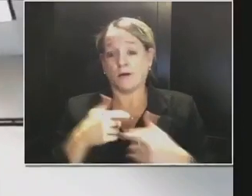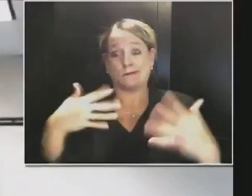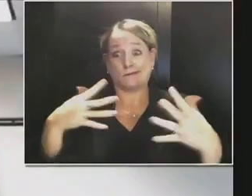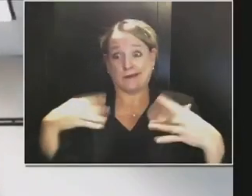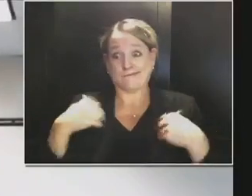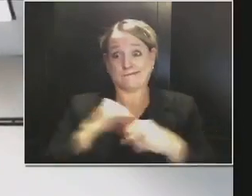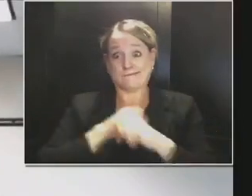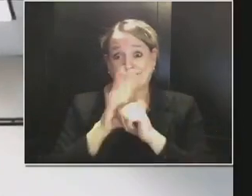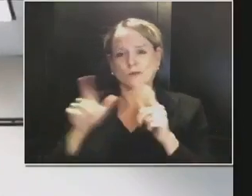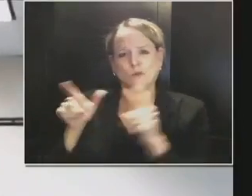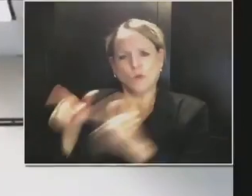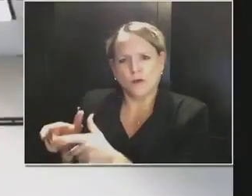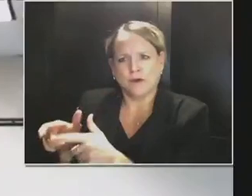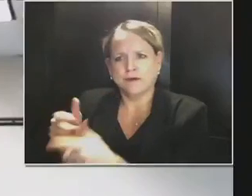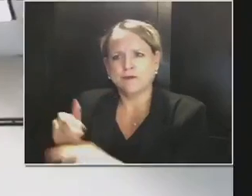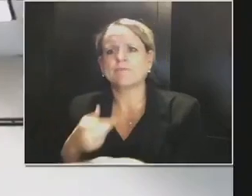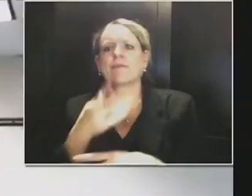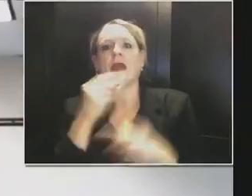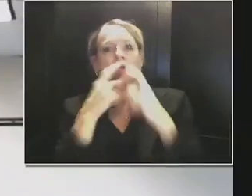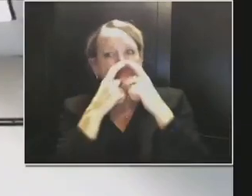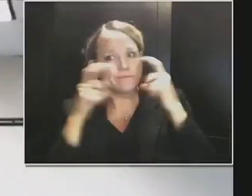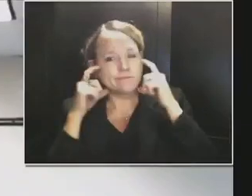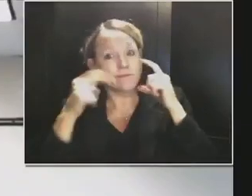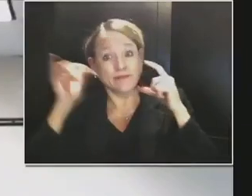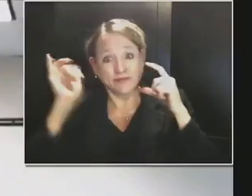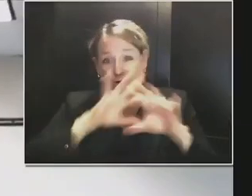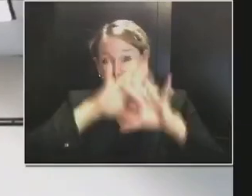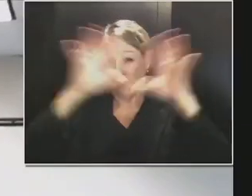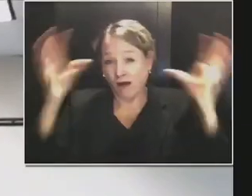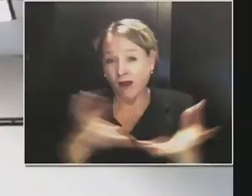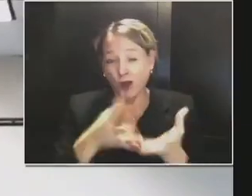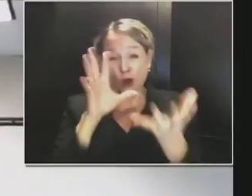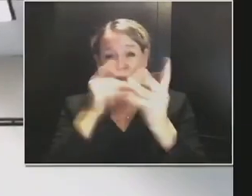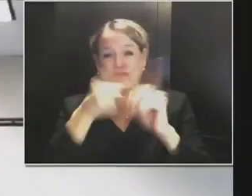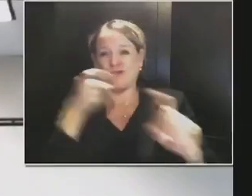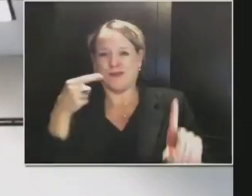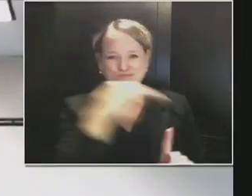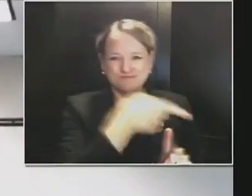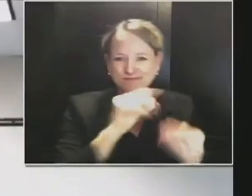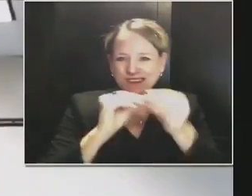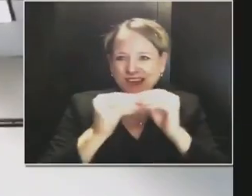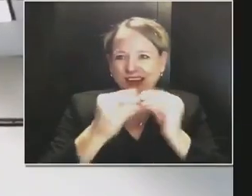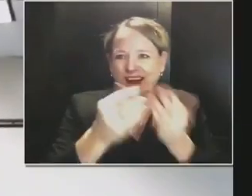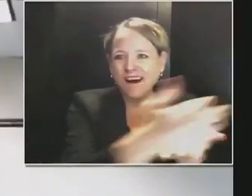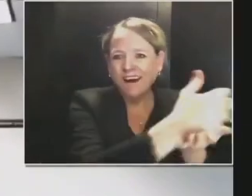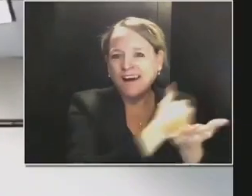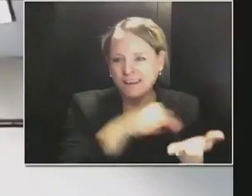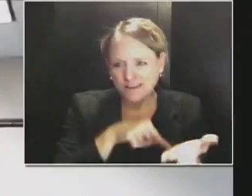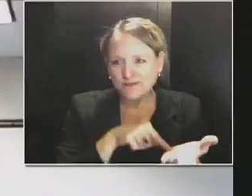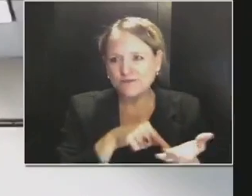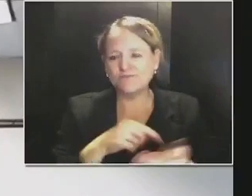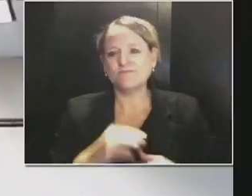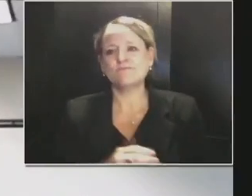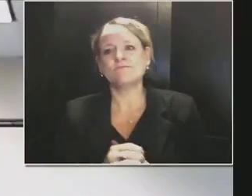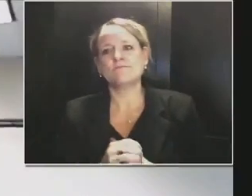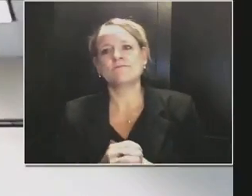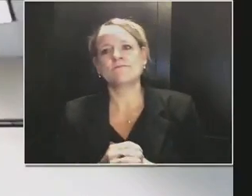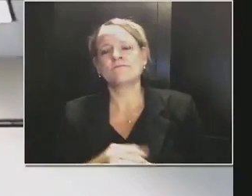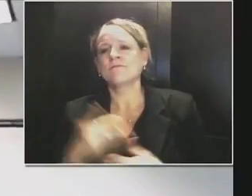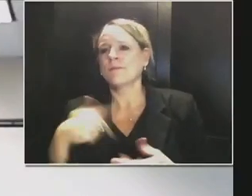data. And there is a balance that we do every day, a balancing act